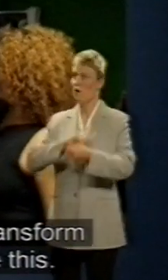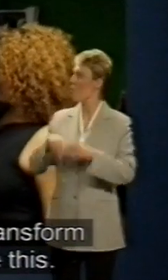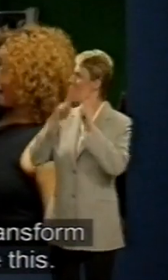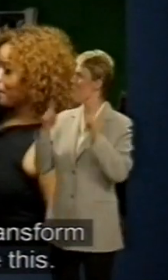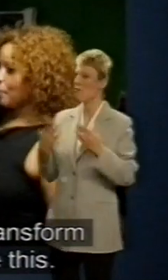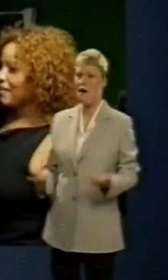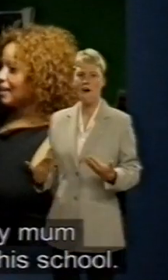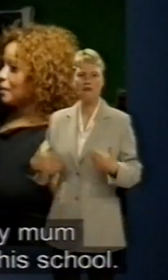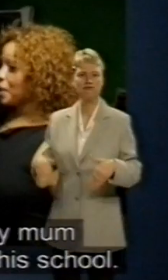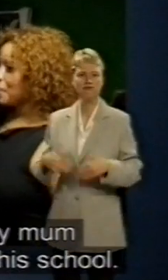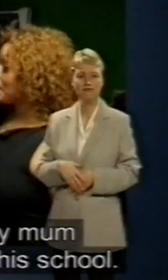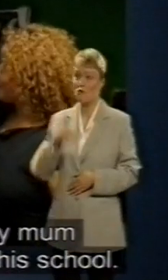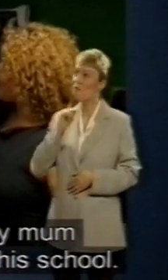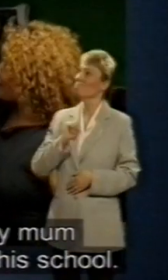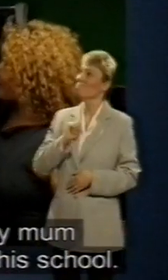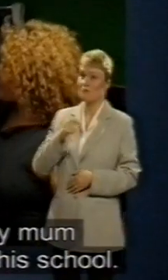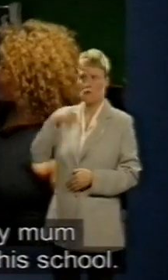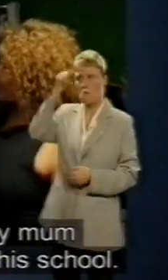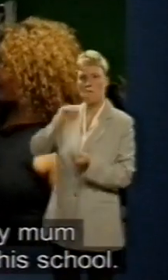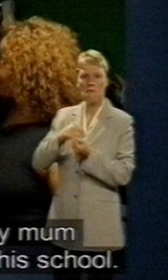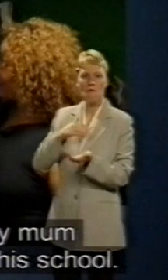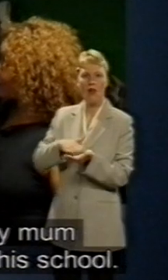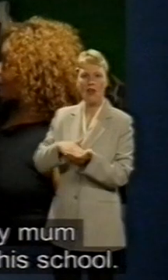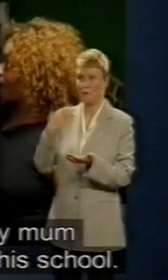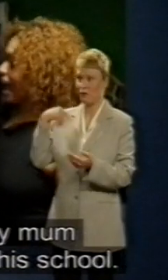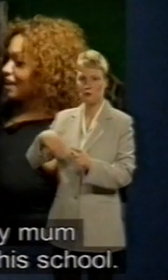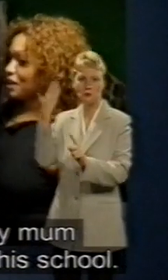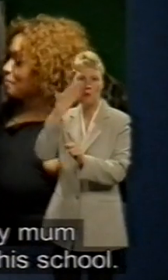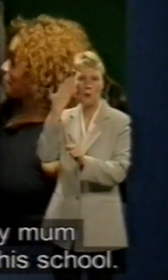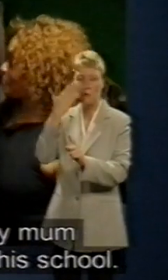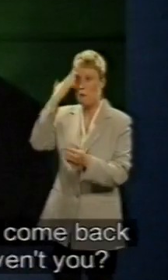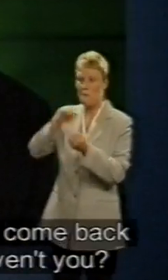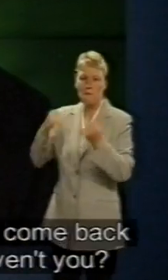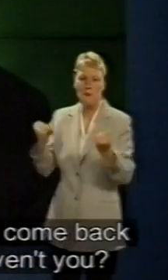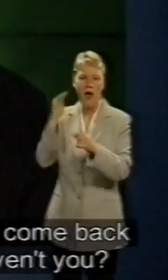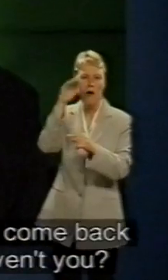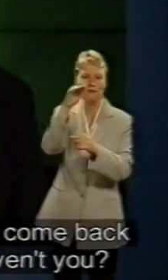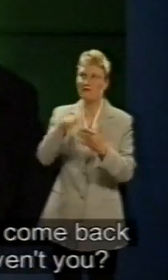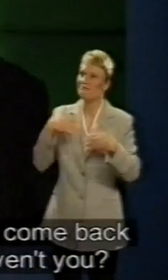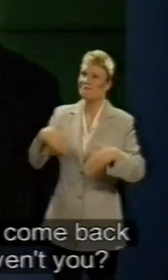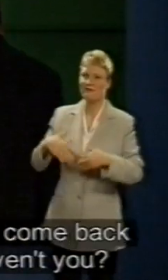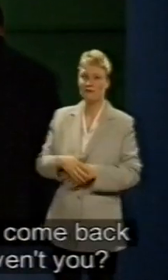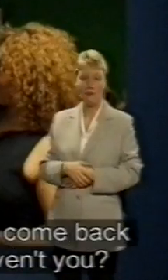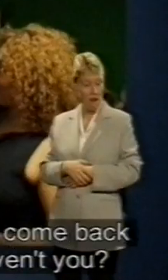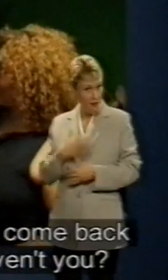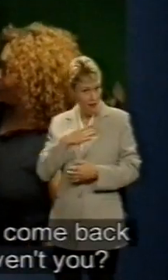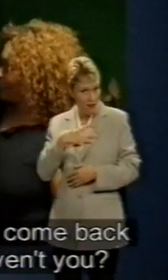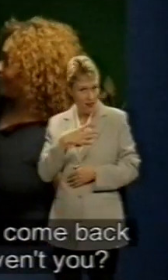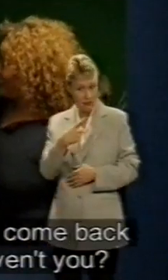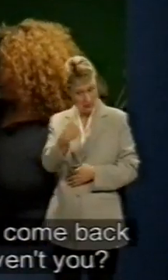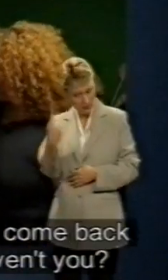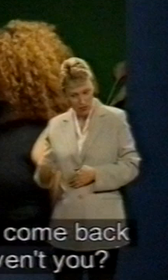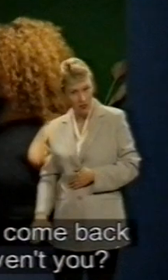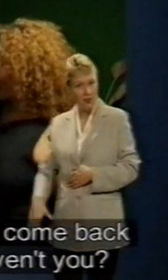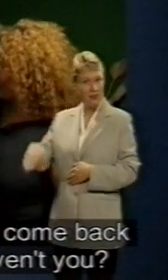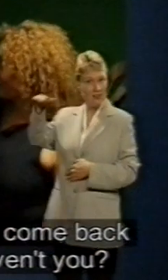school into making... Well, apparently, my mum, when she was younger, she actually came to this school and she remembers playing on the playground, so it's quite So you really amusing. have come